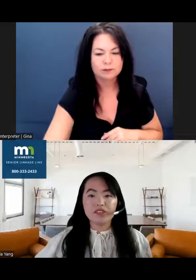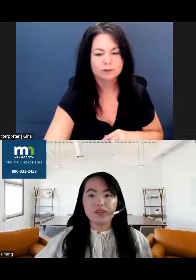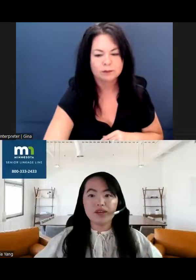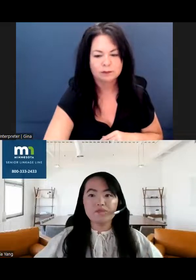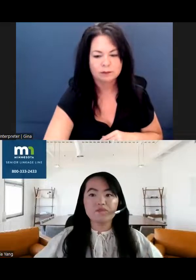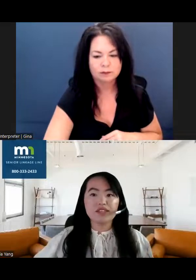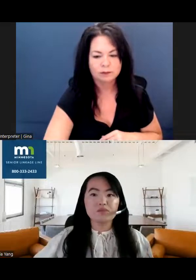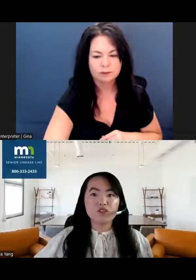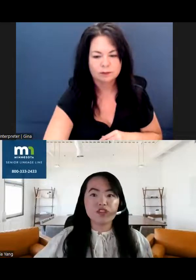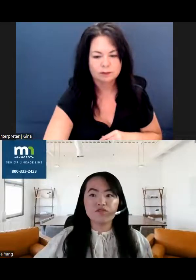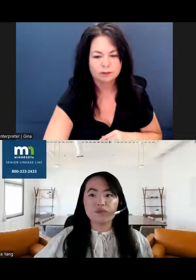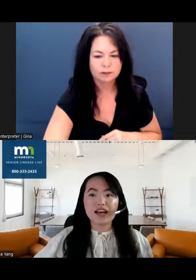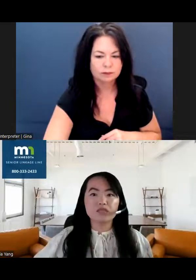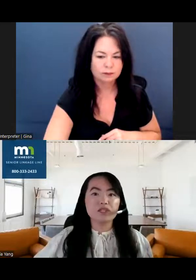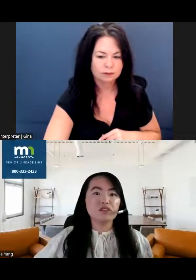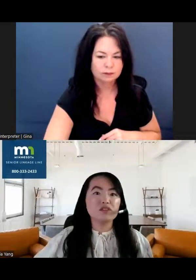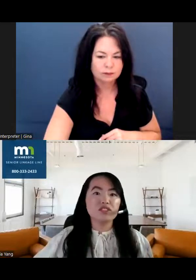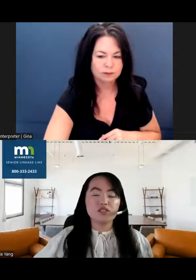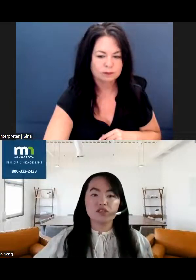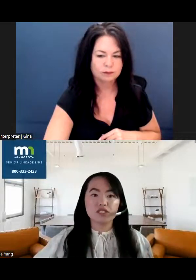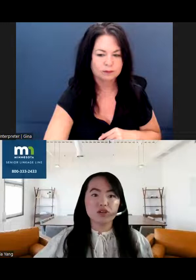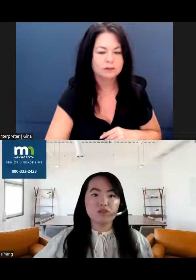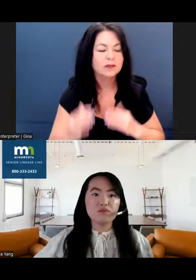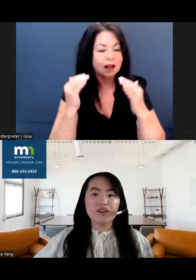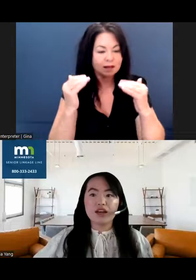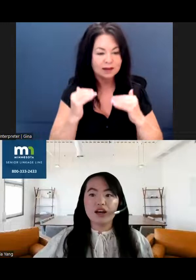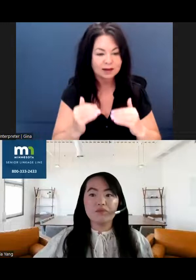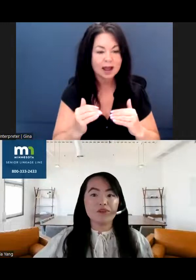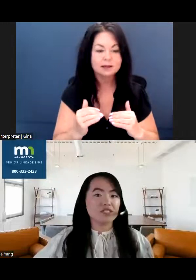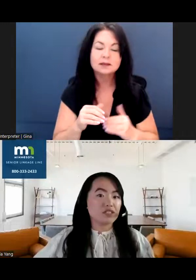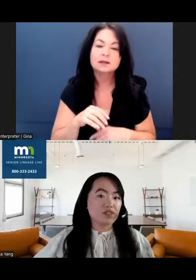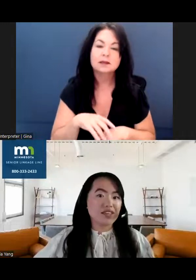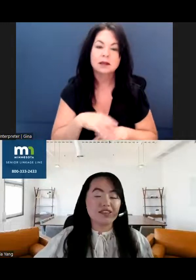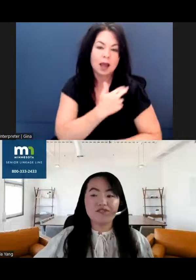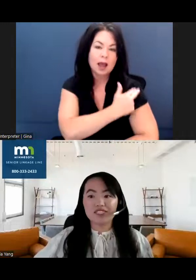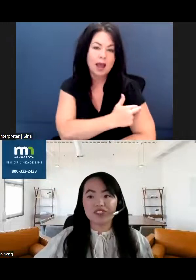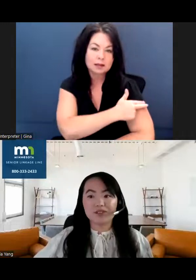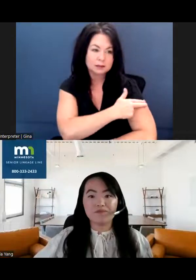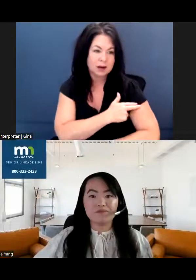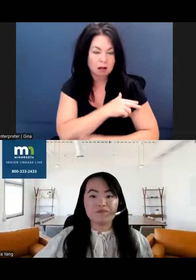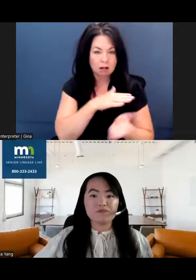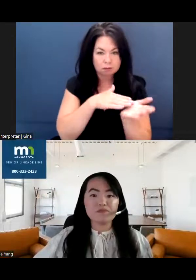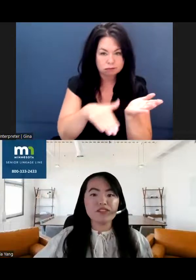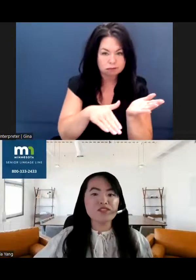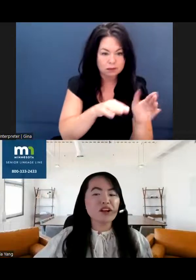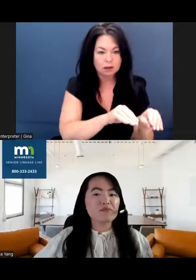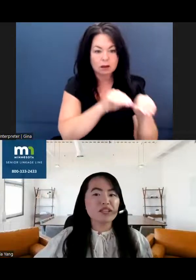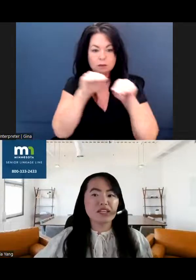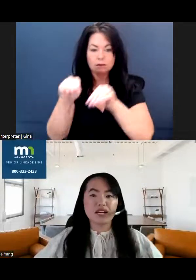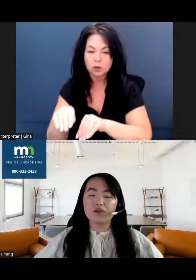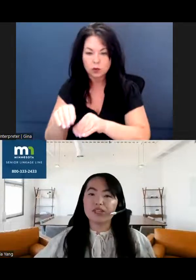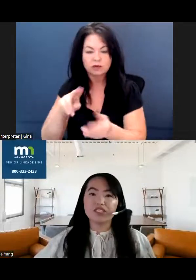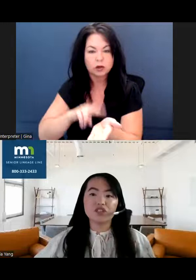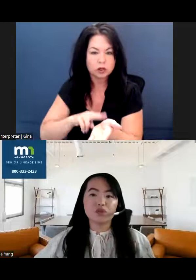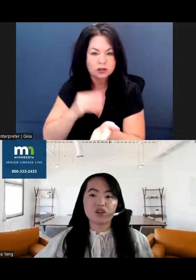The next one here is moving from hospital to nursing home or assisted living, and then vice versa. So there are